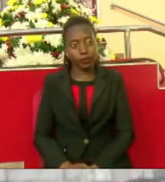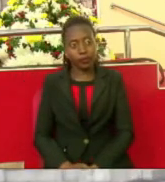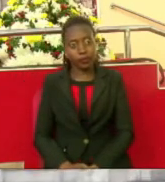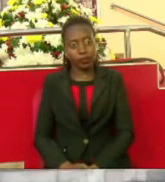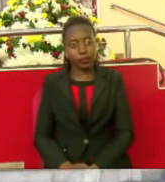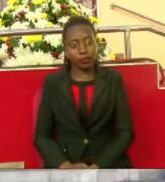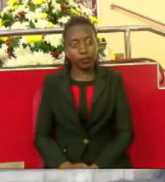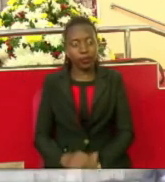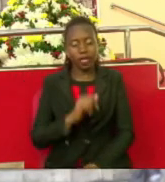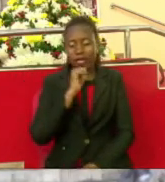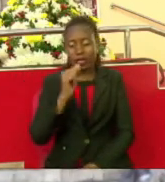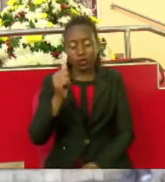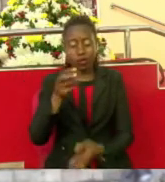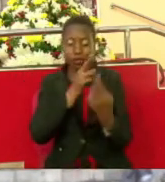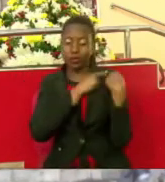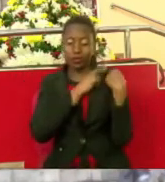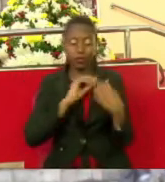It's not our responsibility to save them.